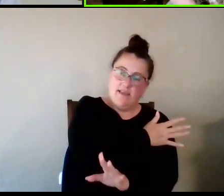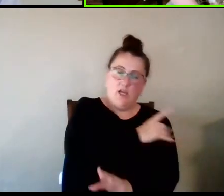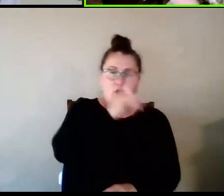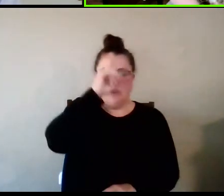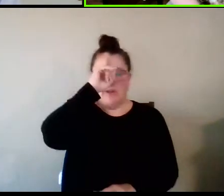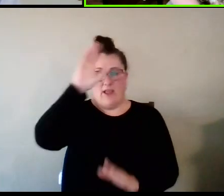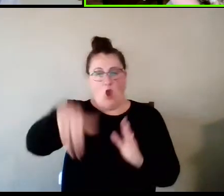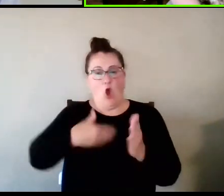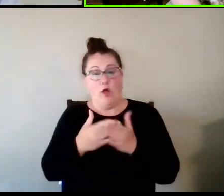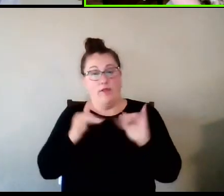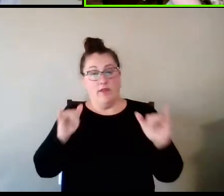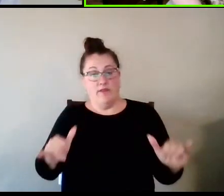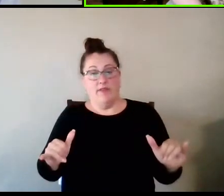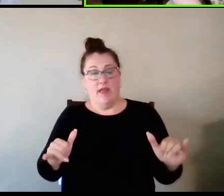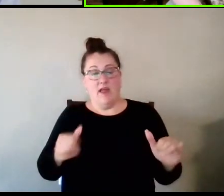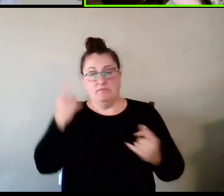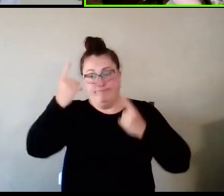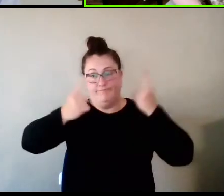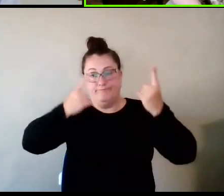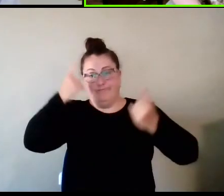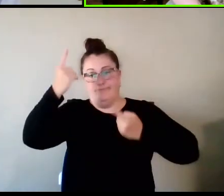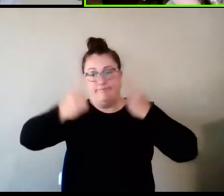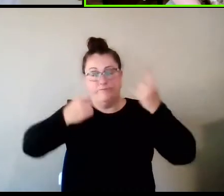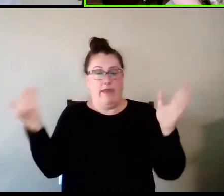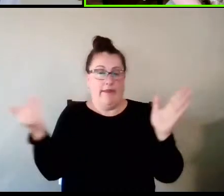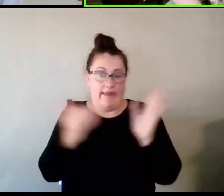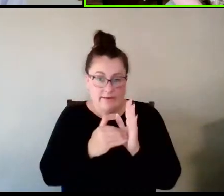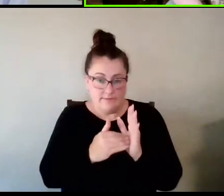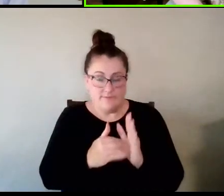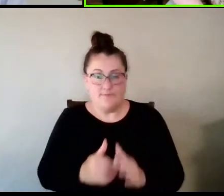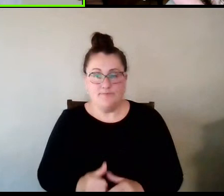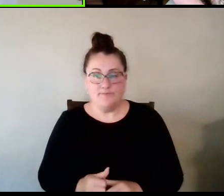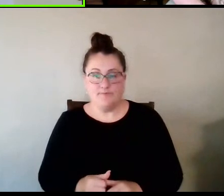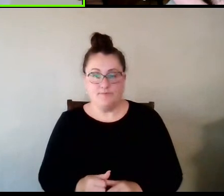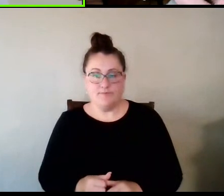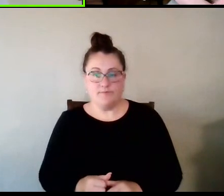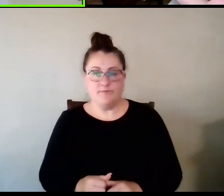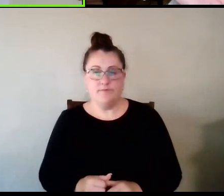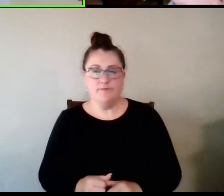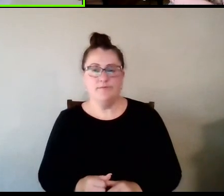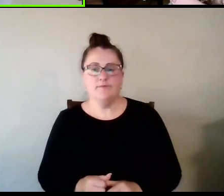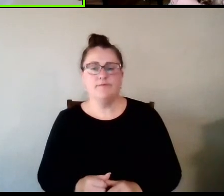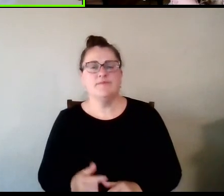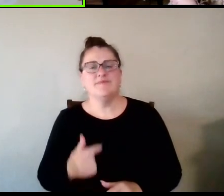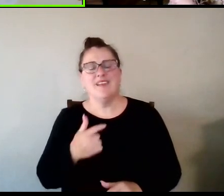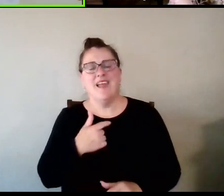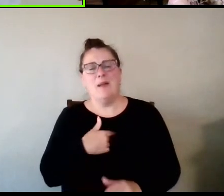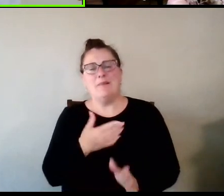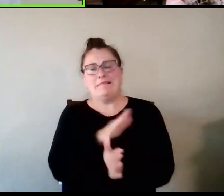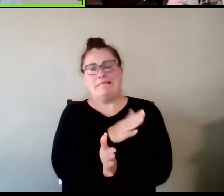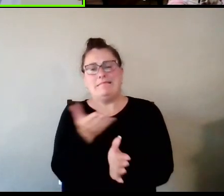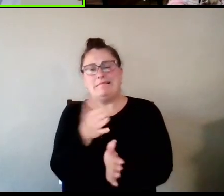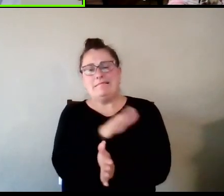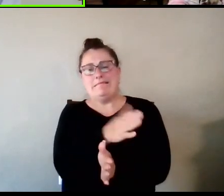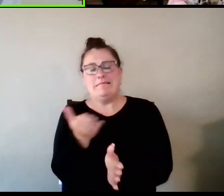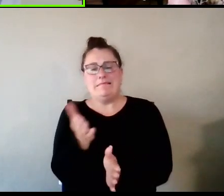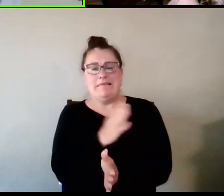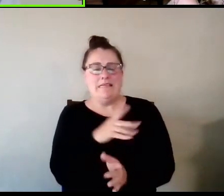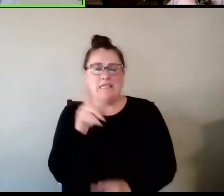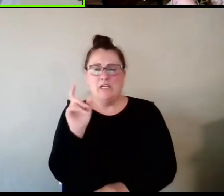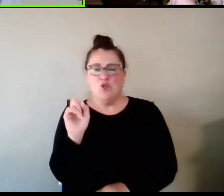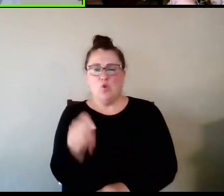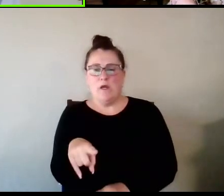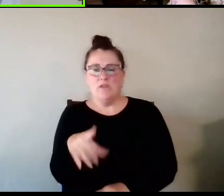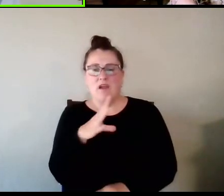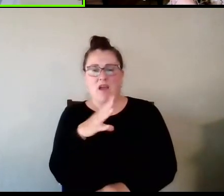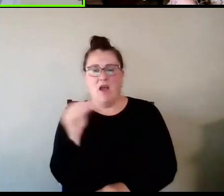that has to be rethought and reconsidered? Yeah, I'm a bit on the fence on this. You know, the question is, do